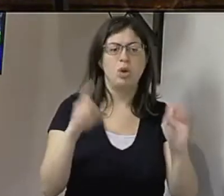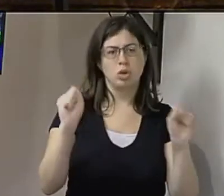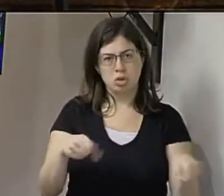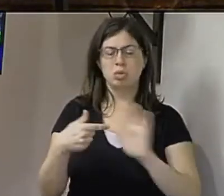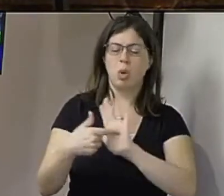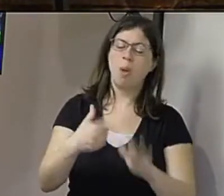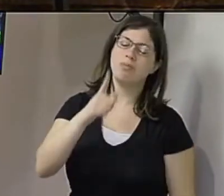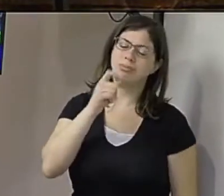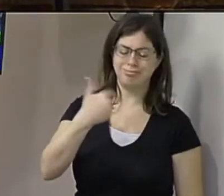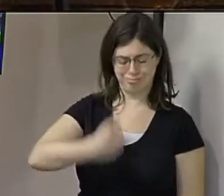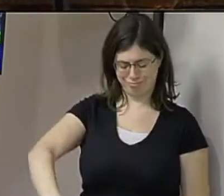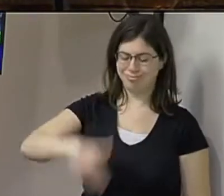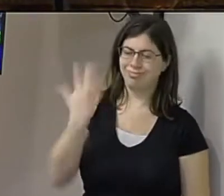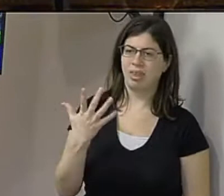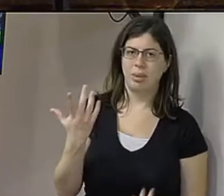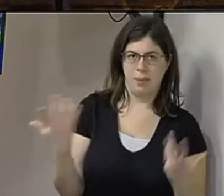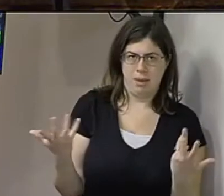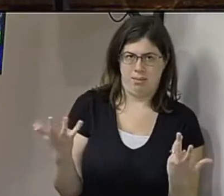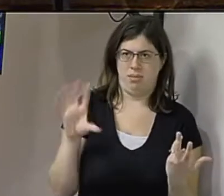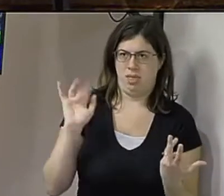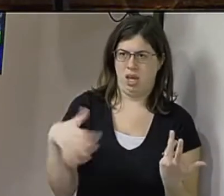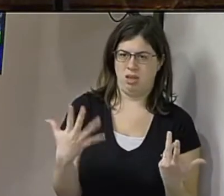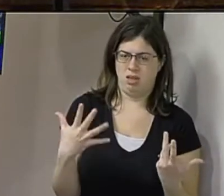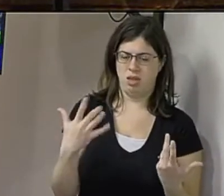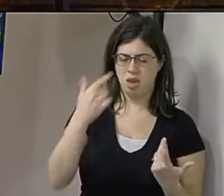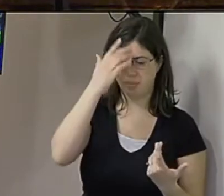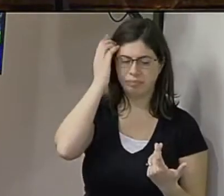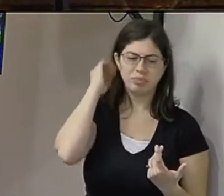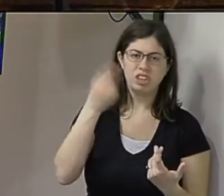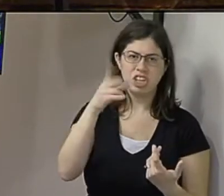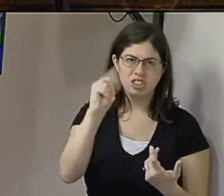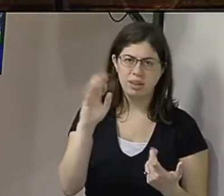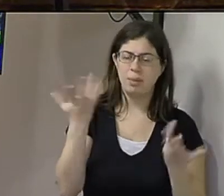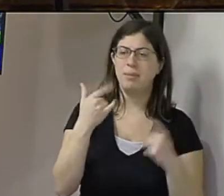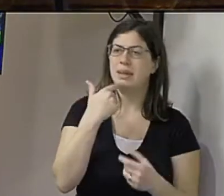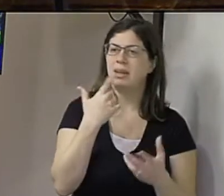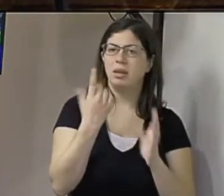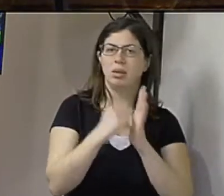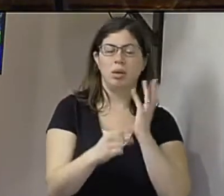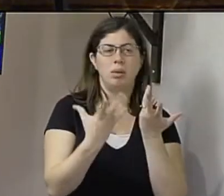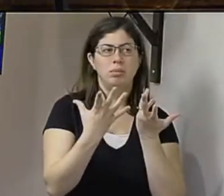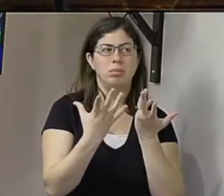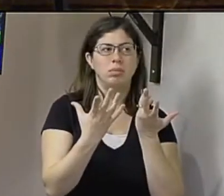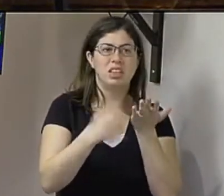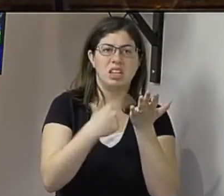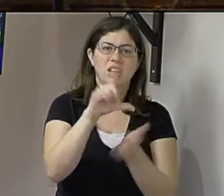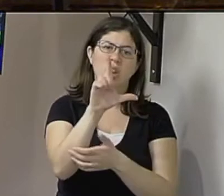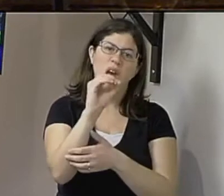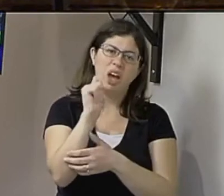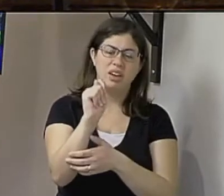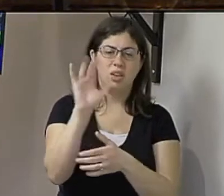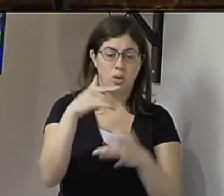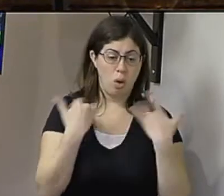display who he was. So maybe it's kind of almost like it says in the book of Genesis where, you know, or and then it talks about Lot in Hebrews